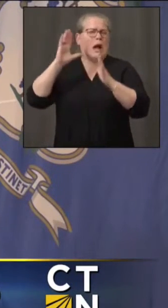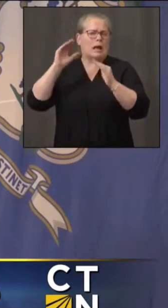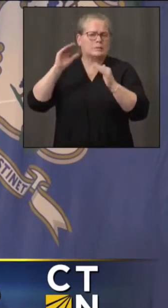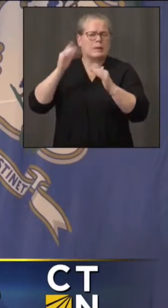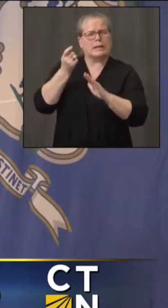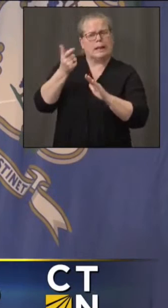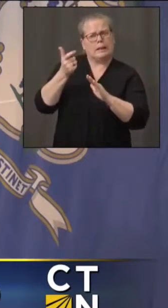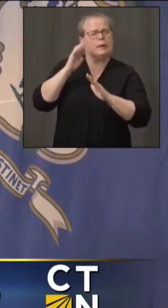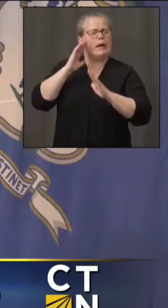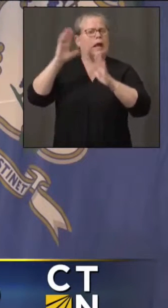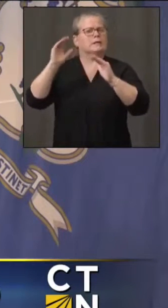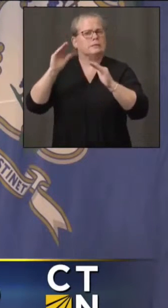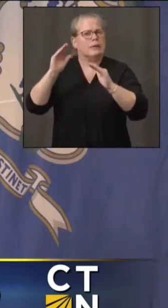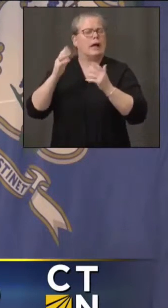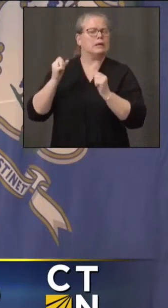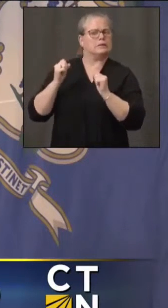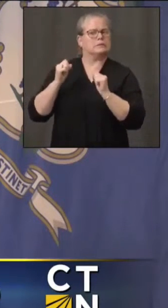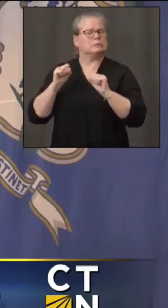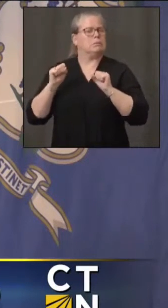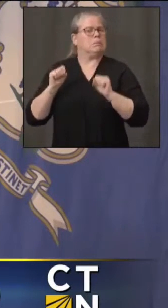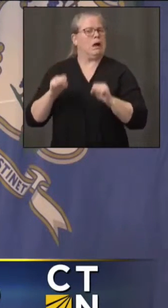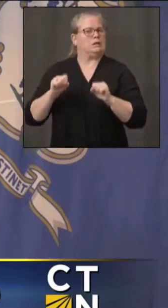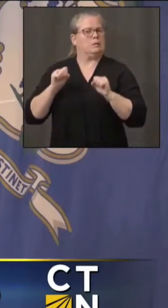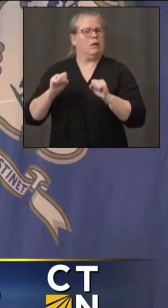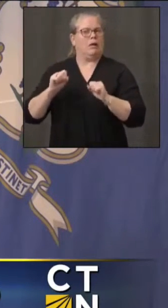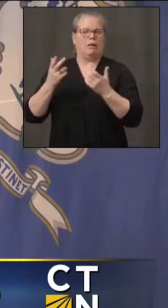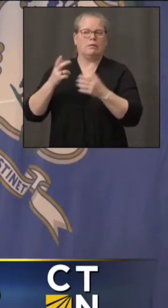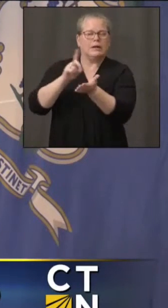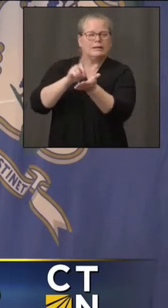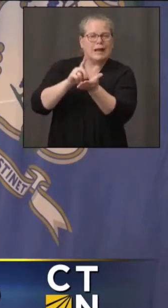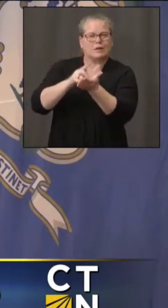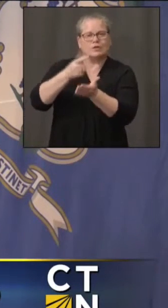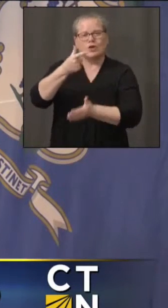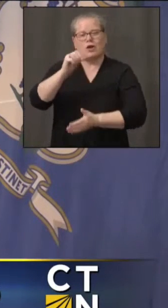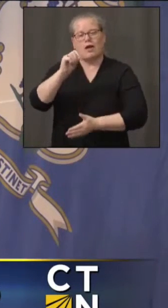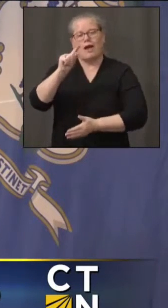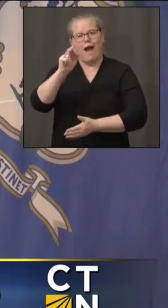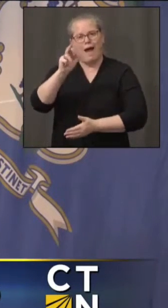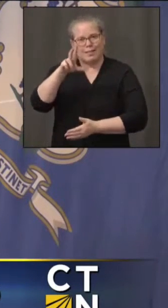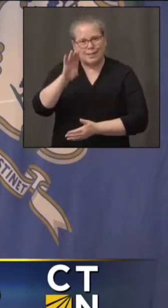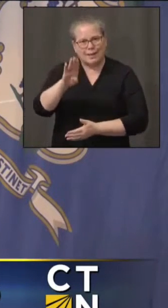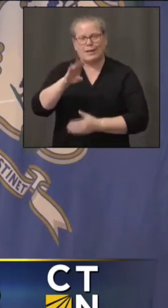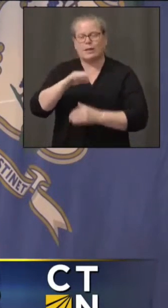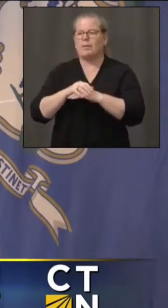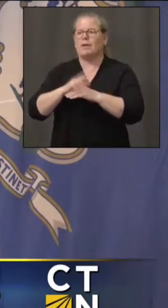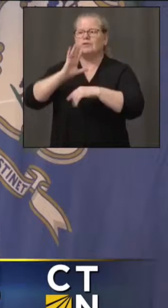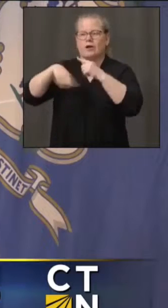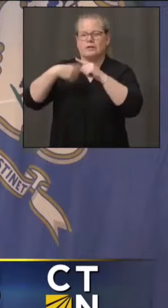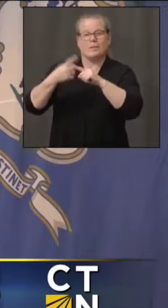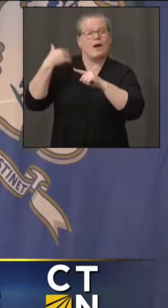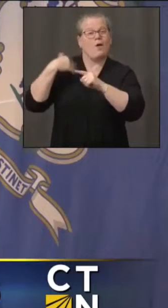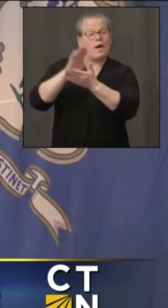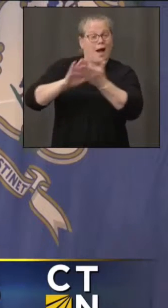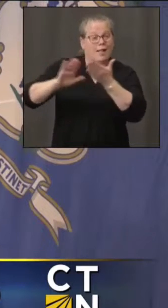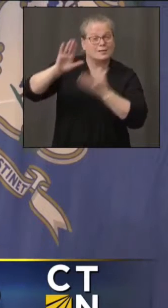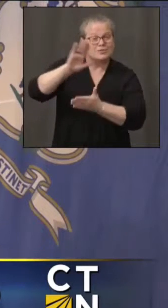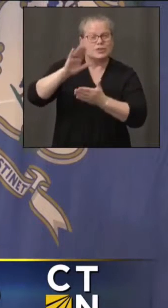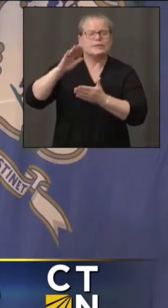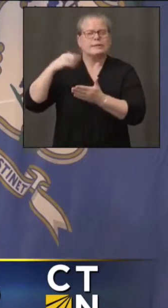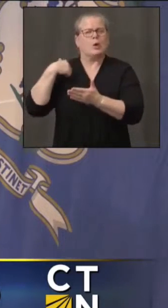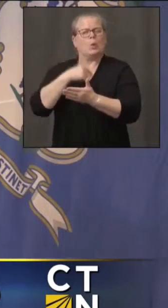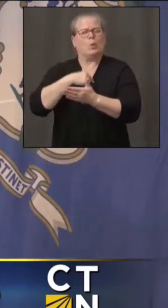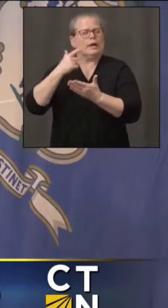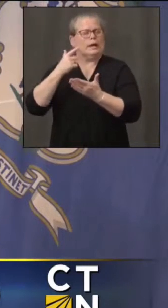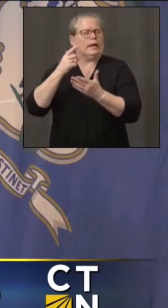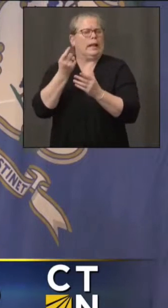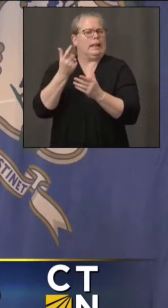we always anticipated there'd be some sort of a flare-up again in October, November. That's why we had the colleges plan to get their